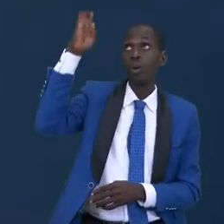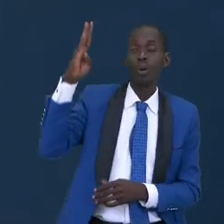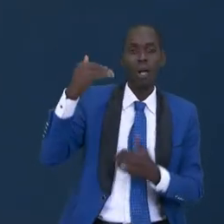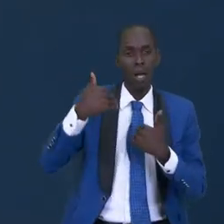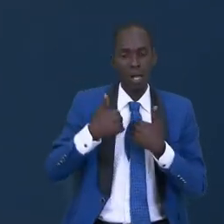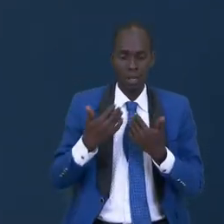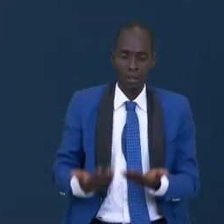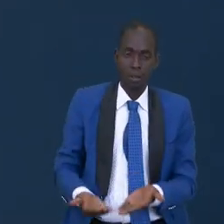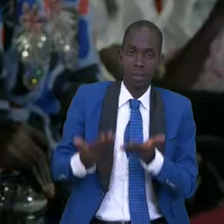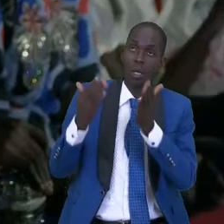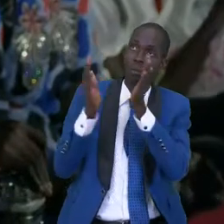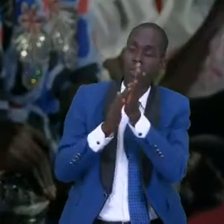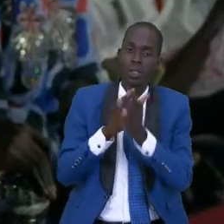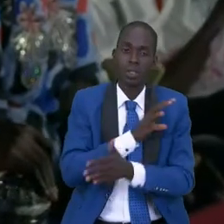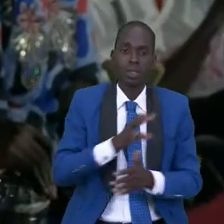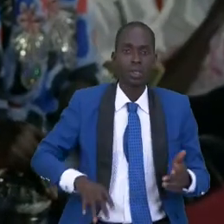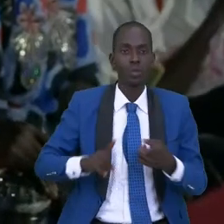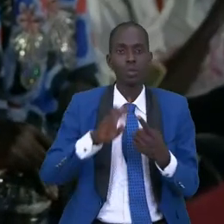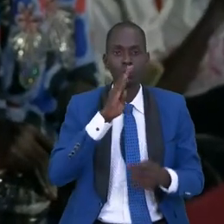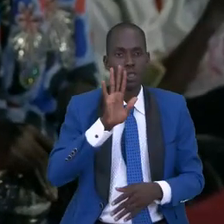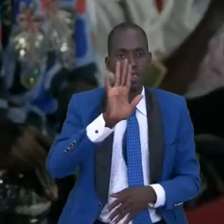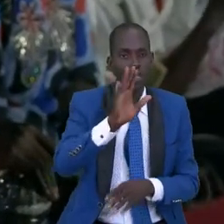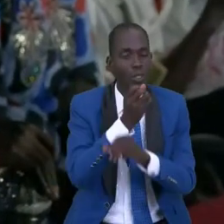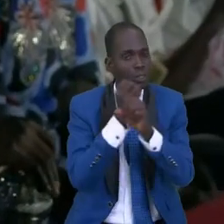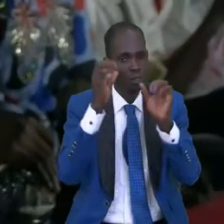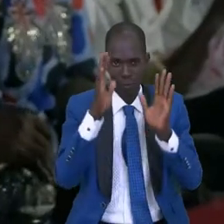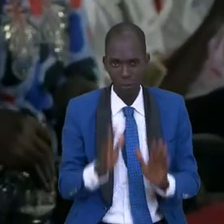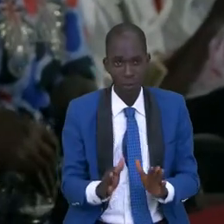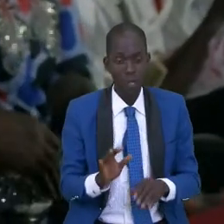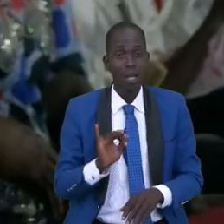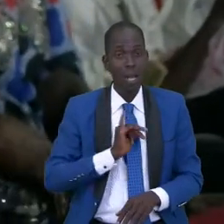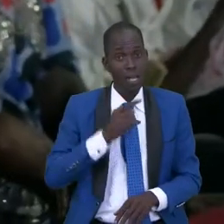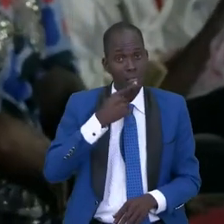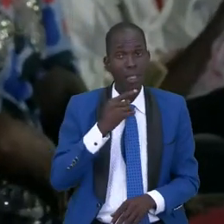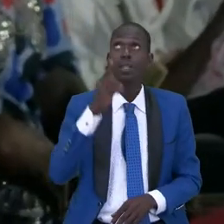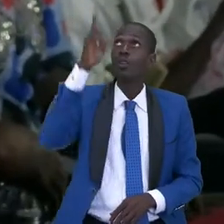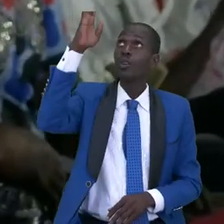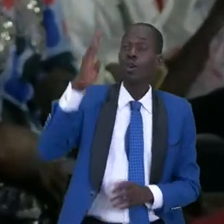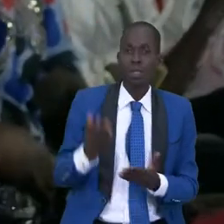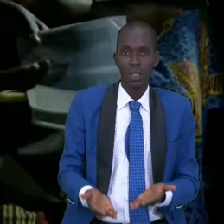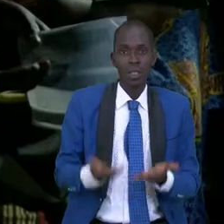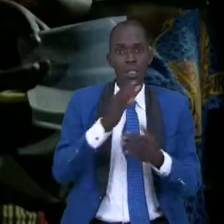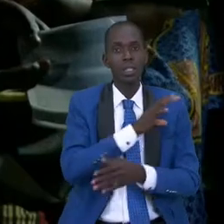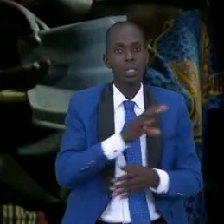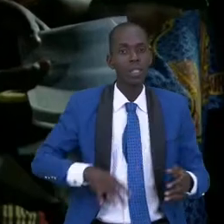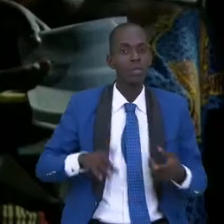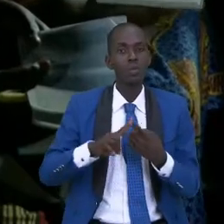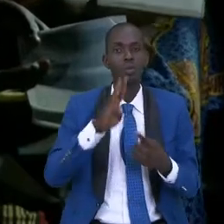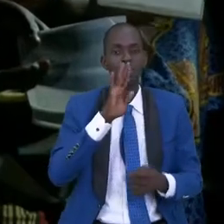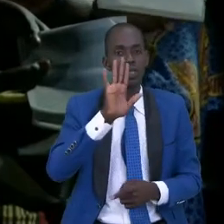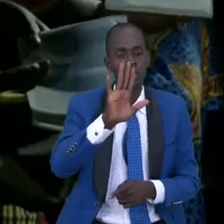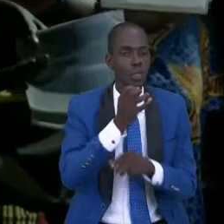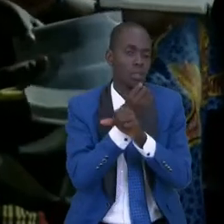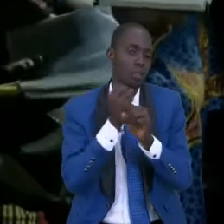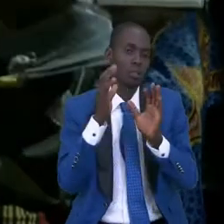Christ to be your Savior. I said God has exalted Christ to be your Savior. It